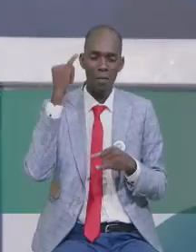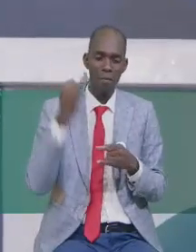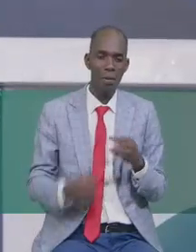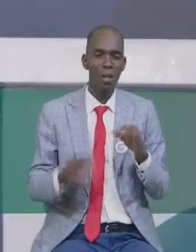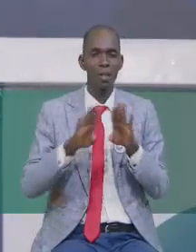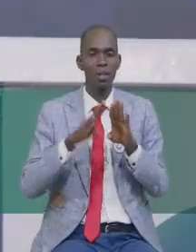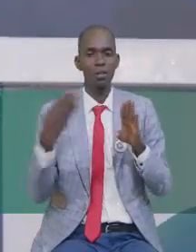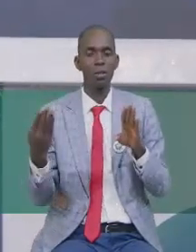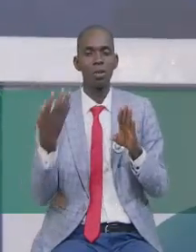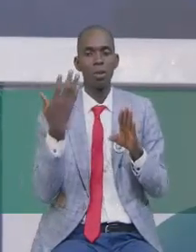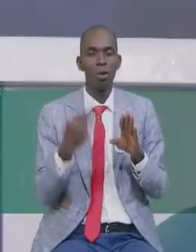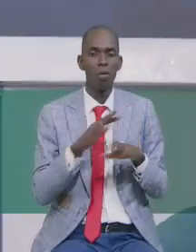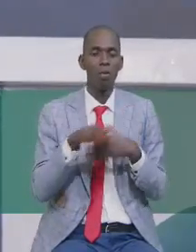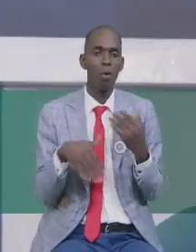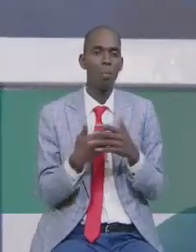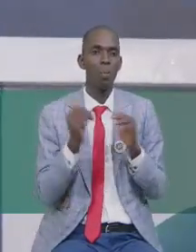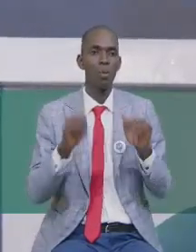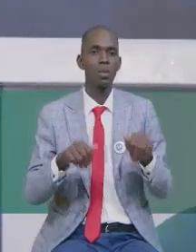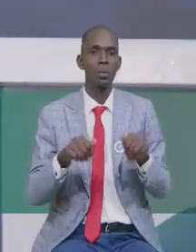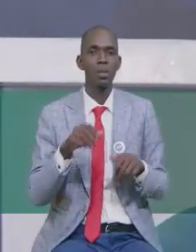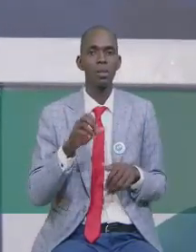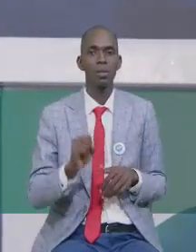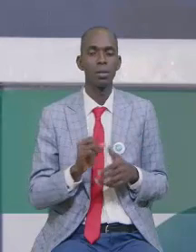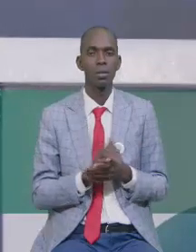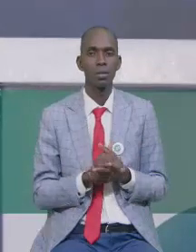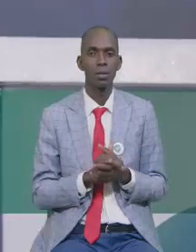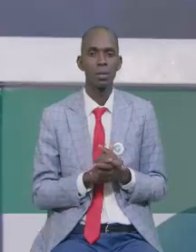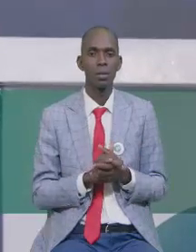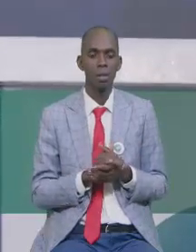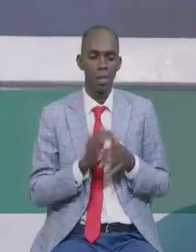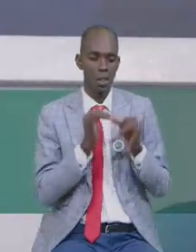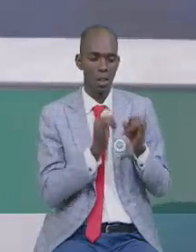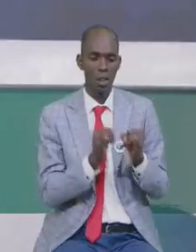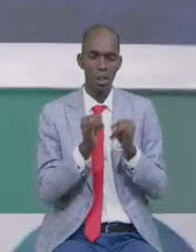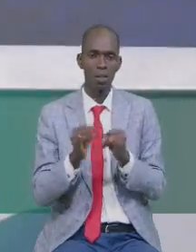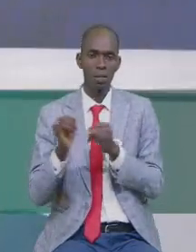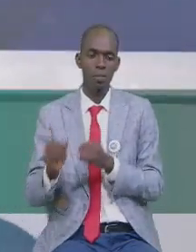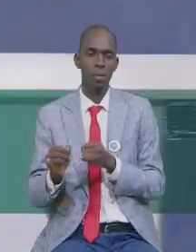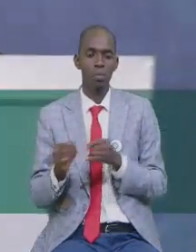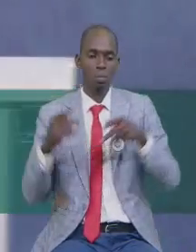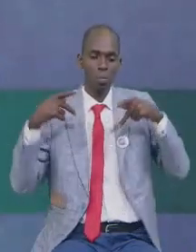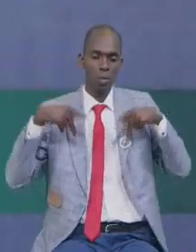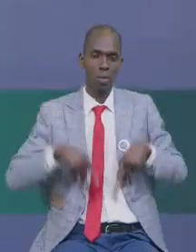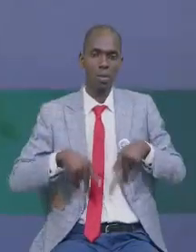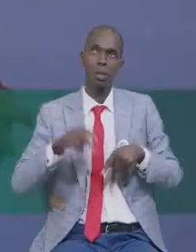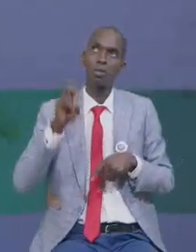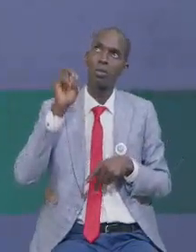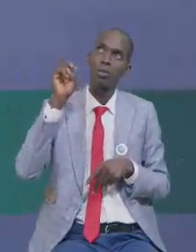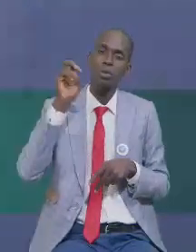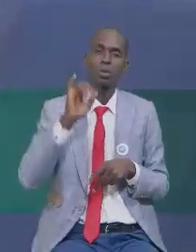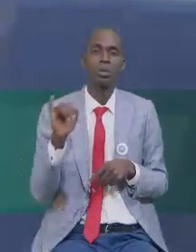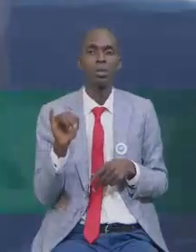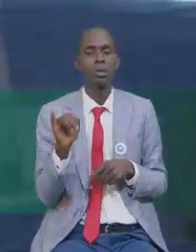door of all possibilities. Individual knocking. There are some